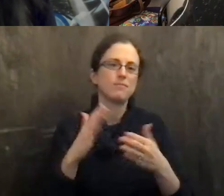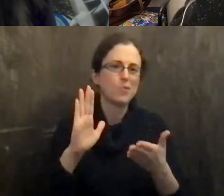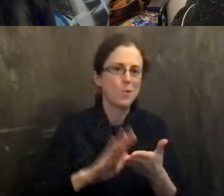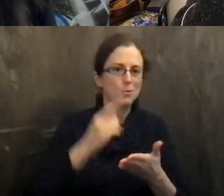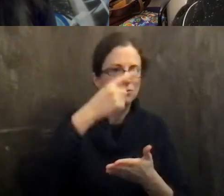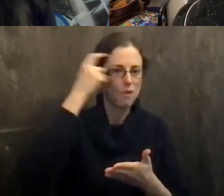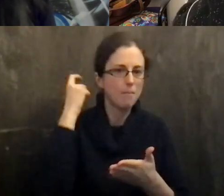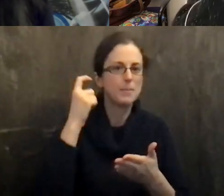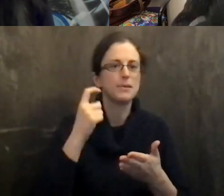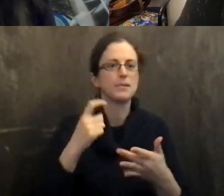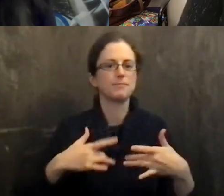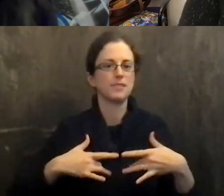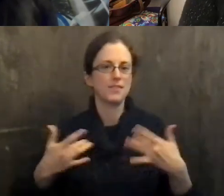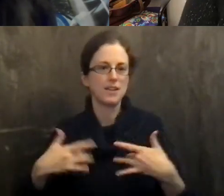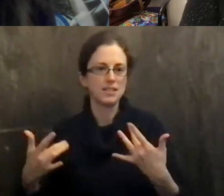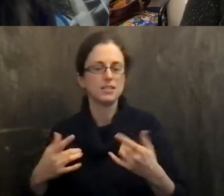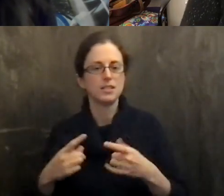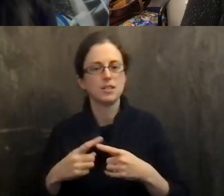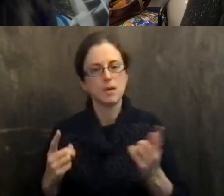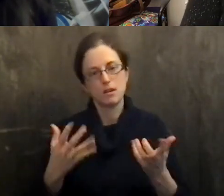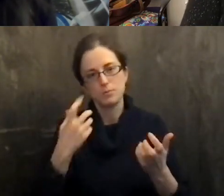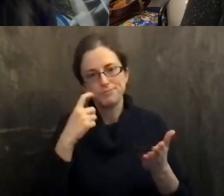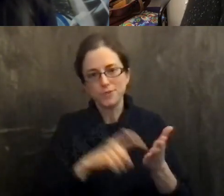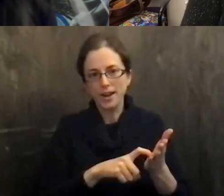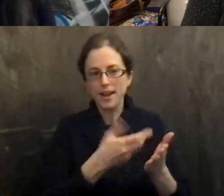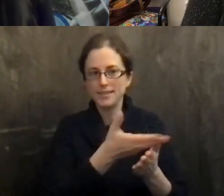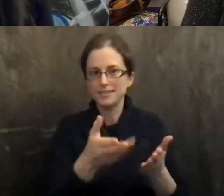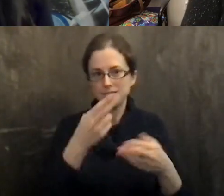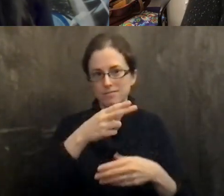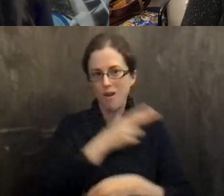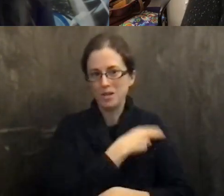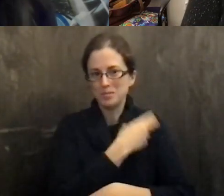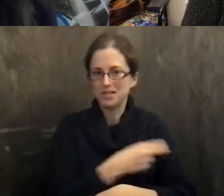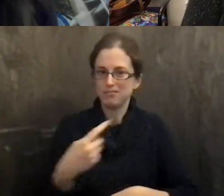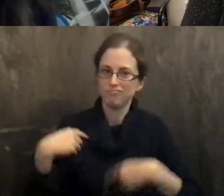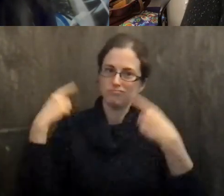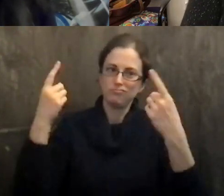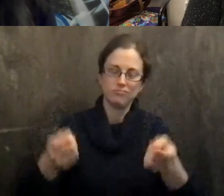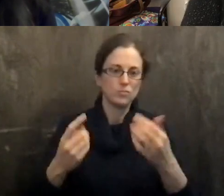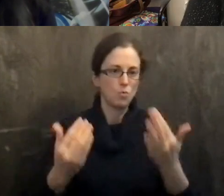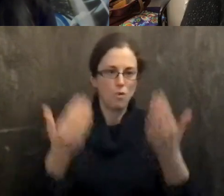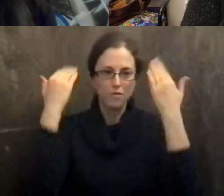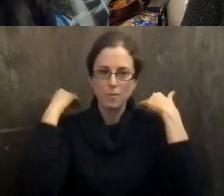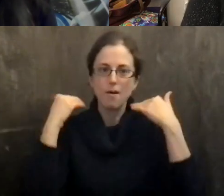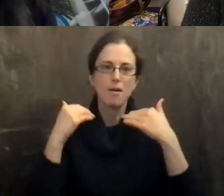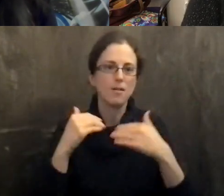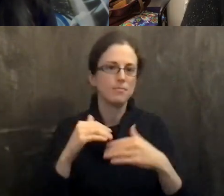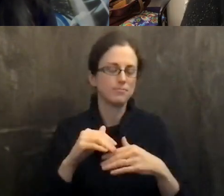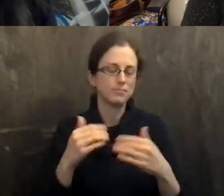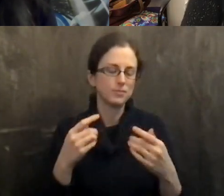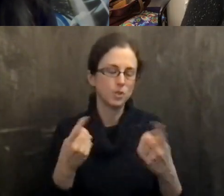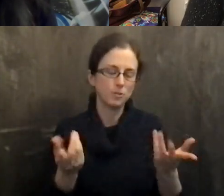our area and having not as much bandwidth to create those kinds of programs, even though we need them. Okay, thanks.